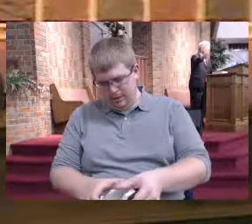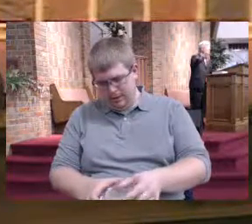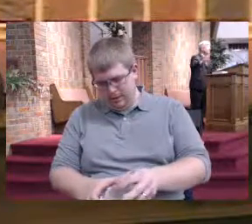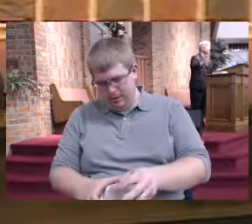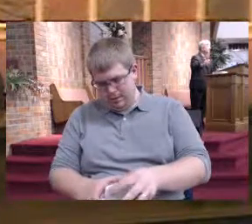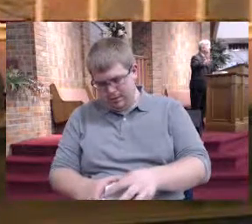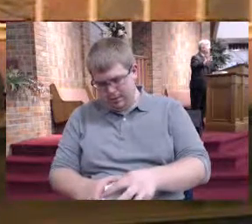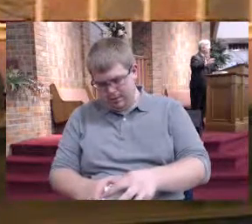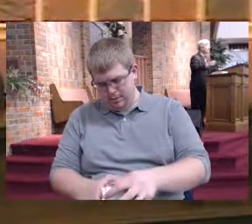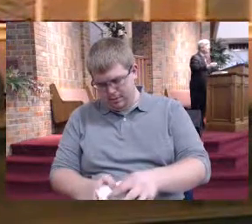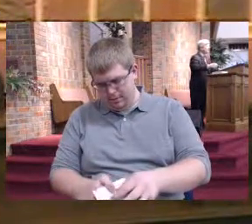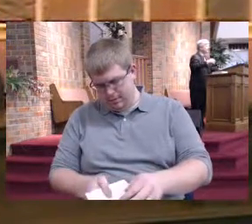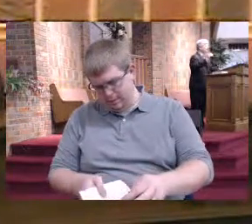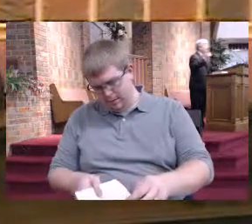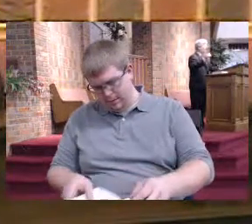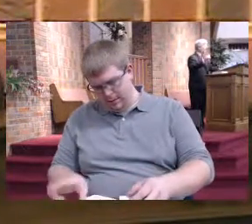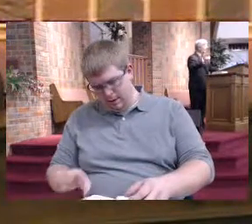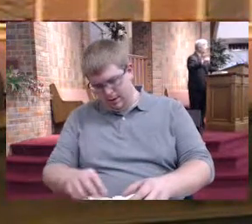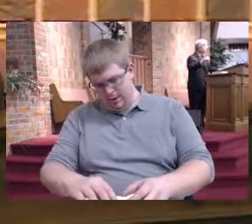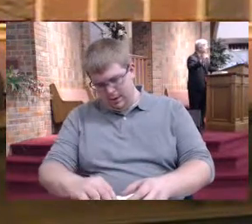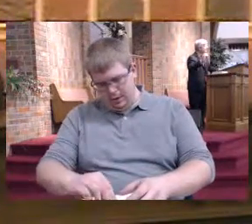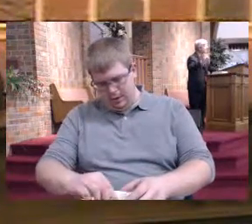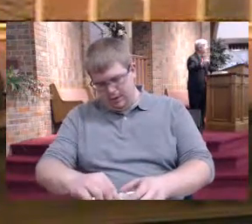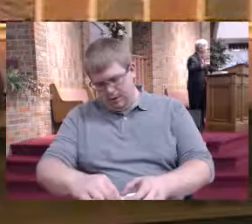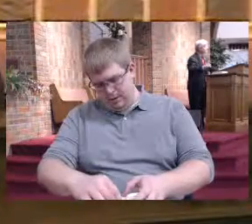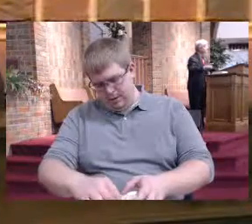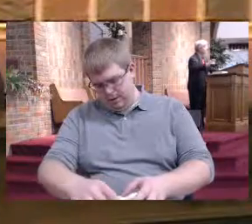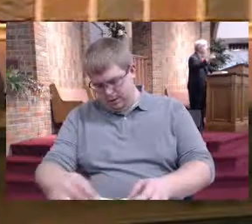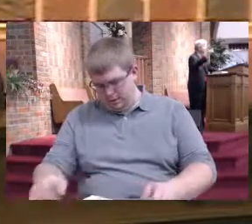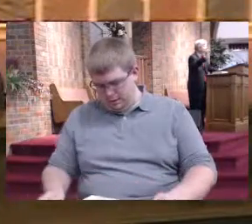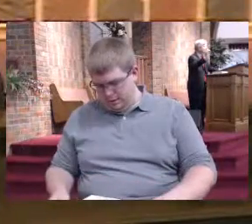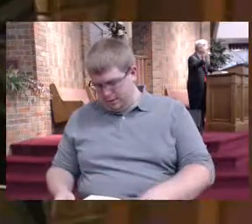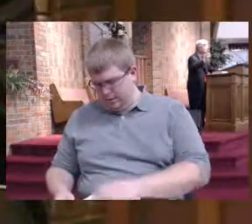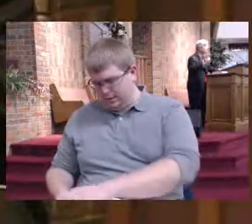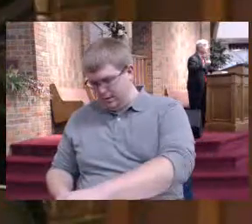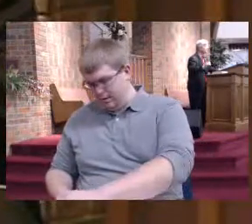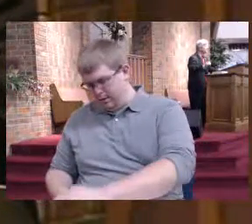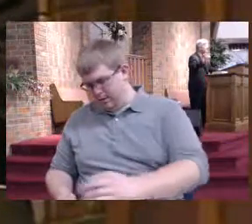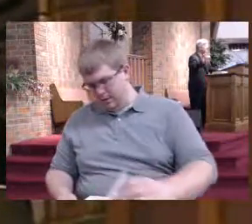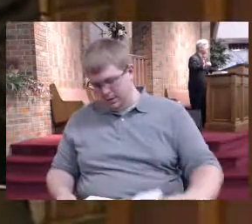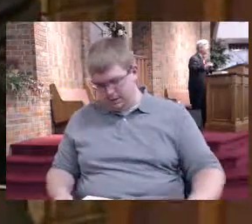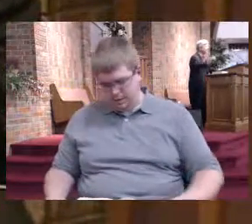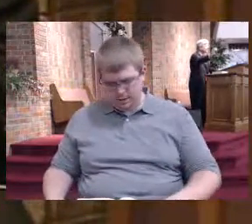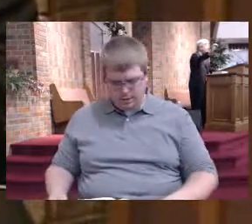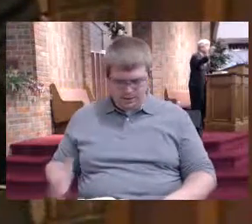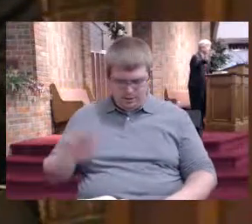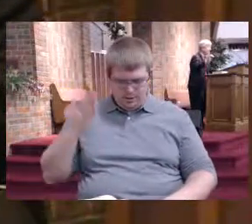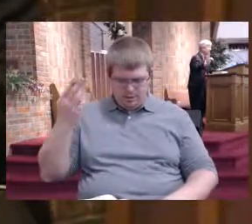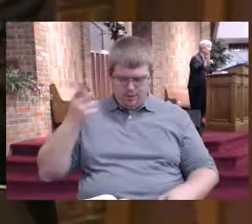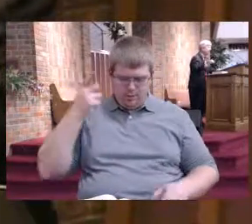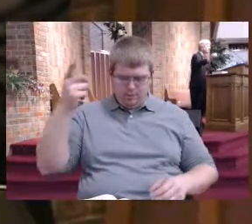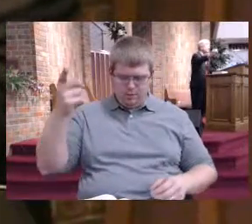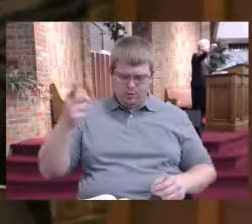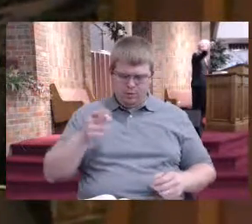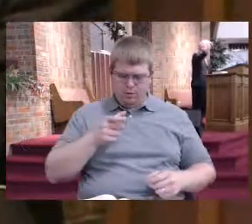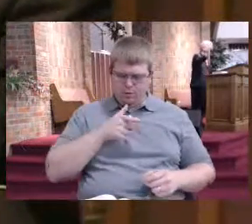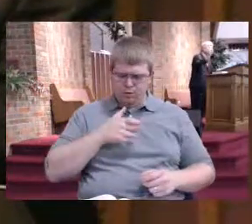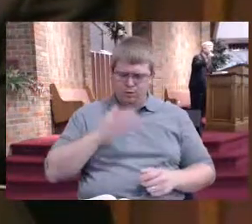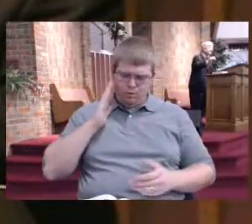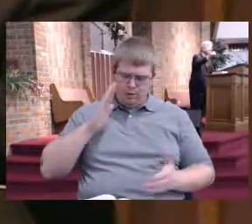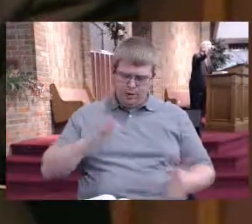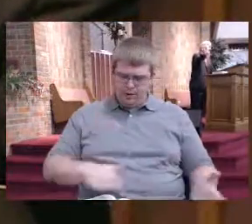There was one who was willing to die in my